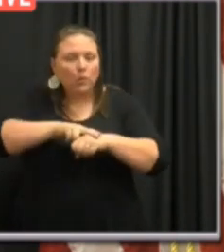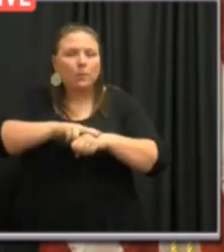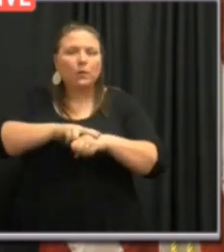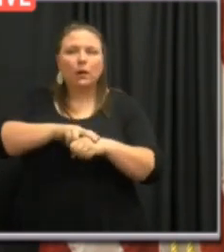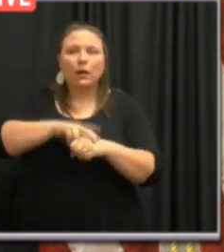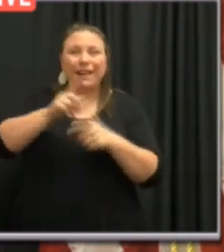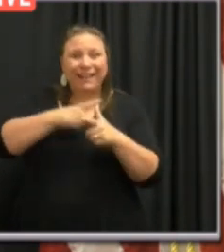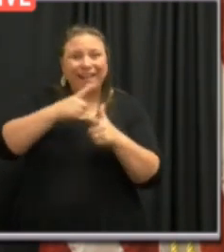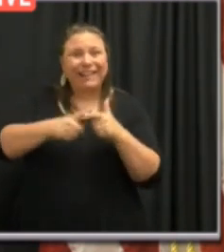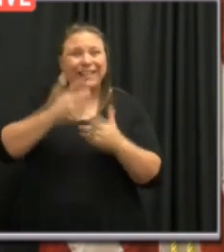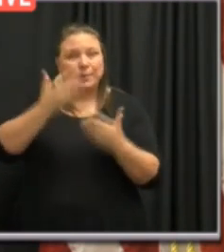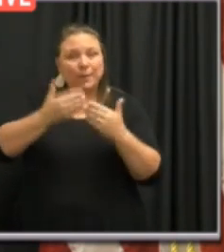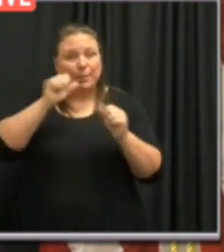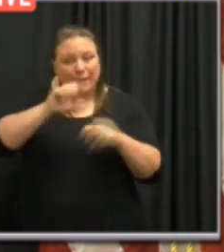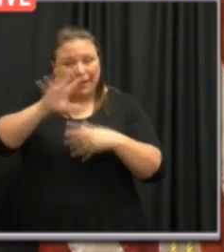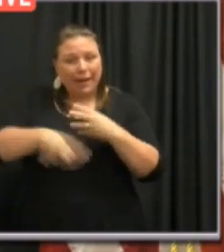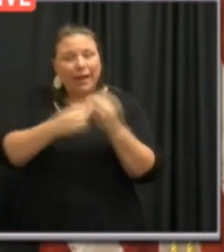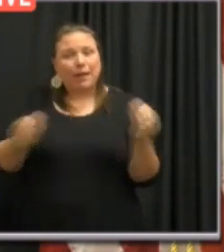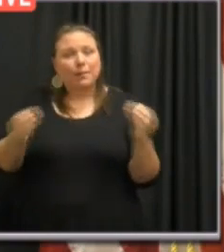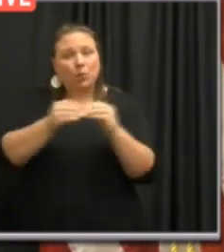to have expanded activities.